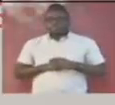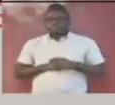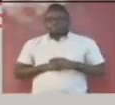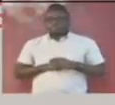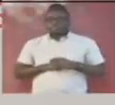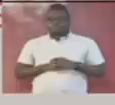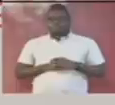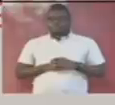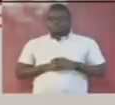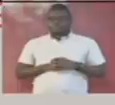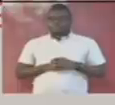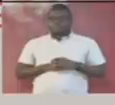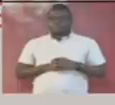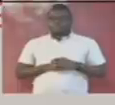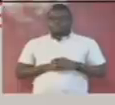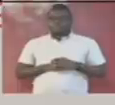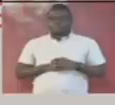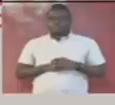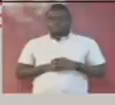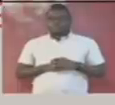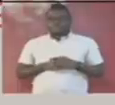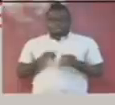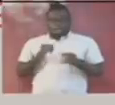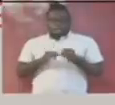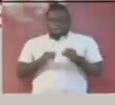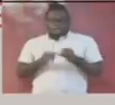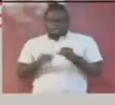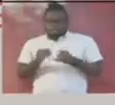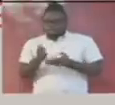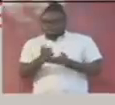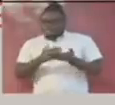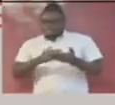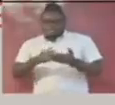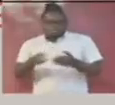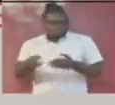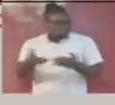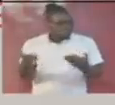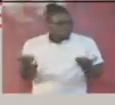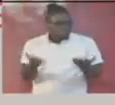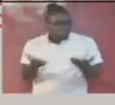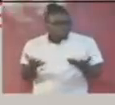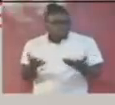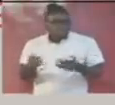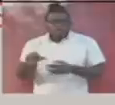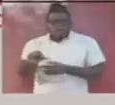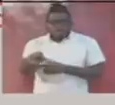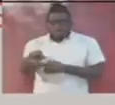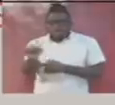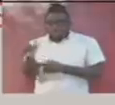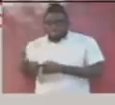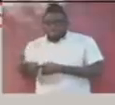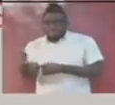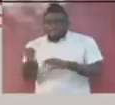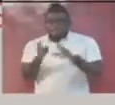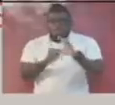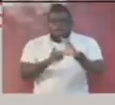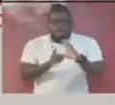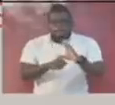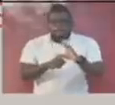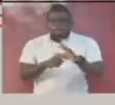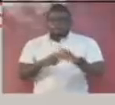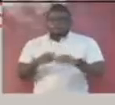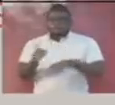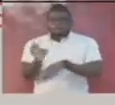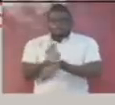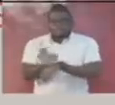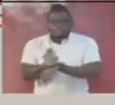And the last parts of the business community, like nightlife and so on, we